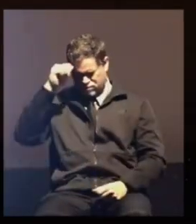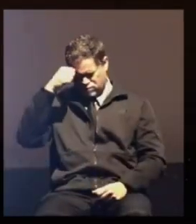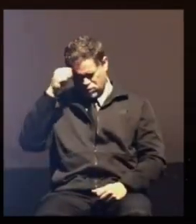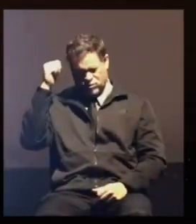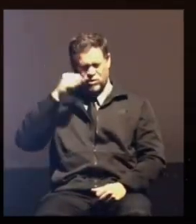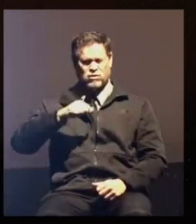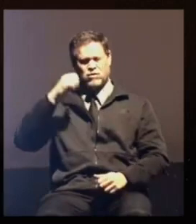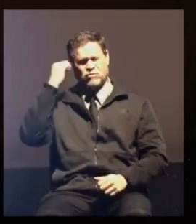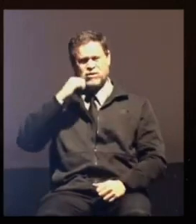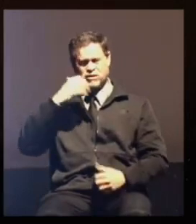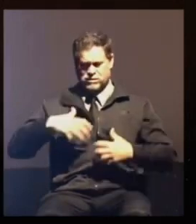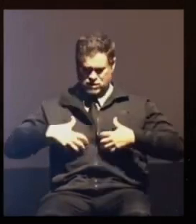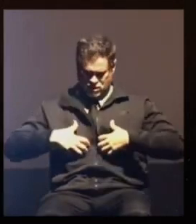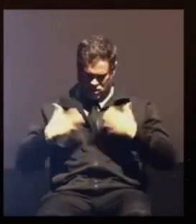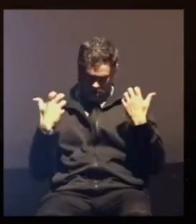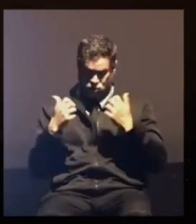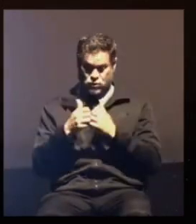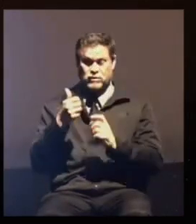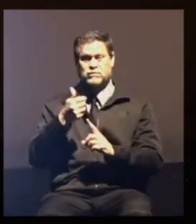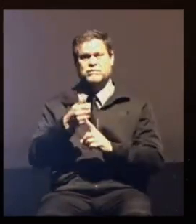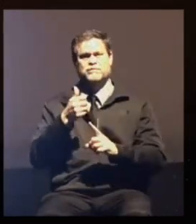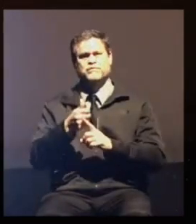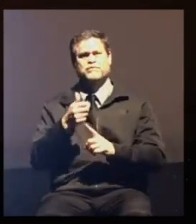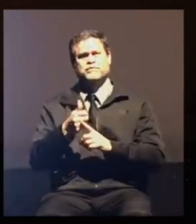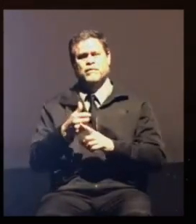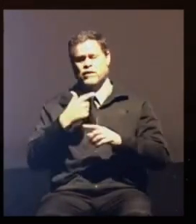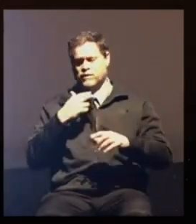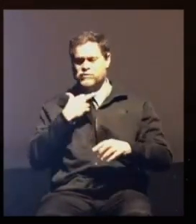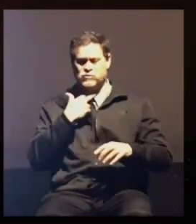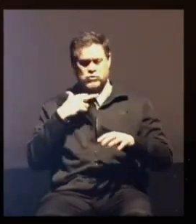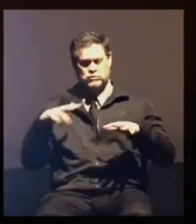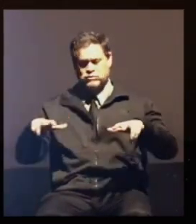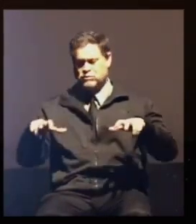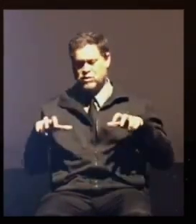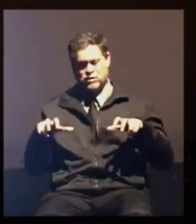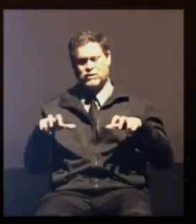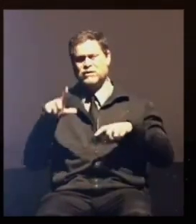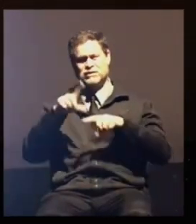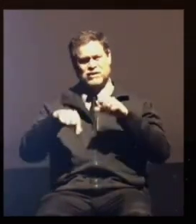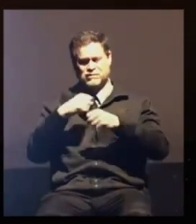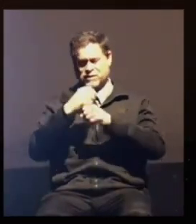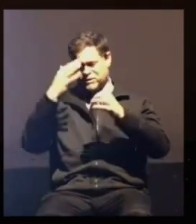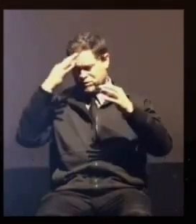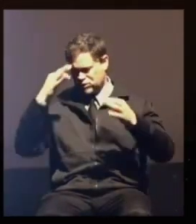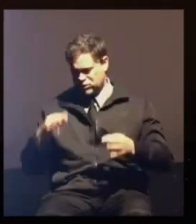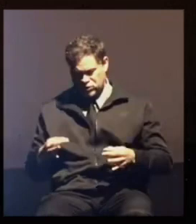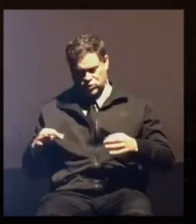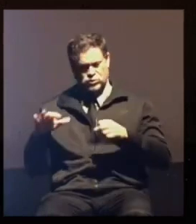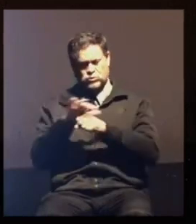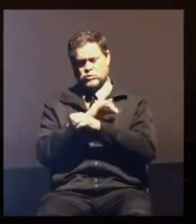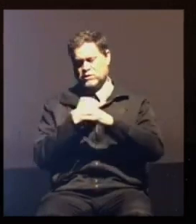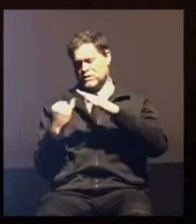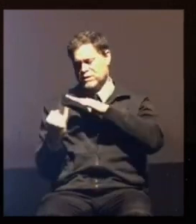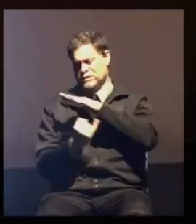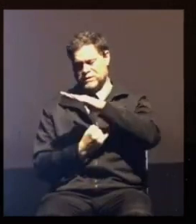He is angry with himself. He's virtually paralyzed with the inability to make decisions. He's totally